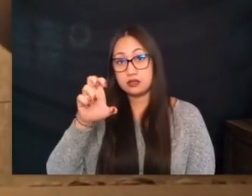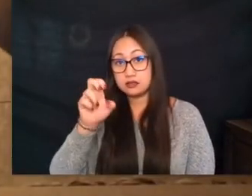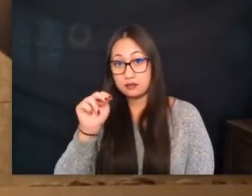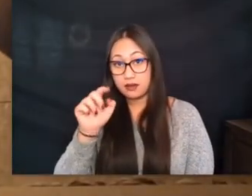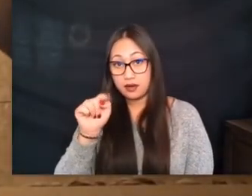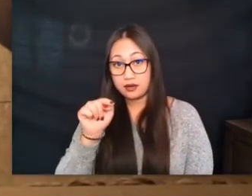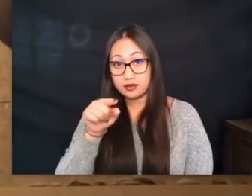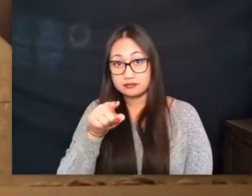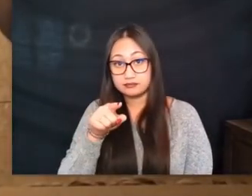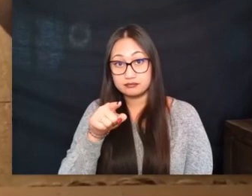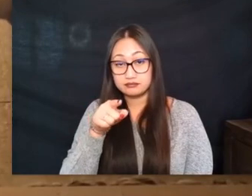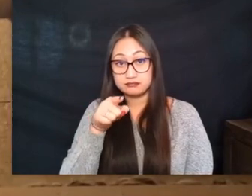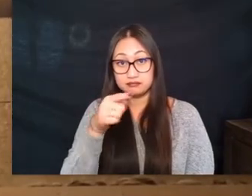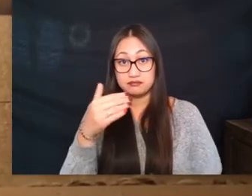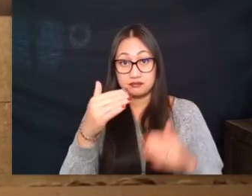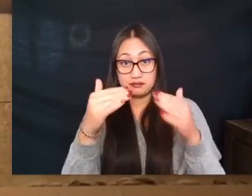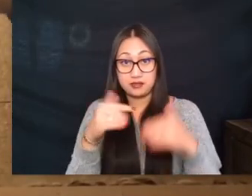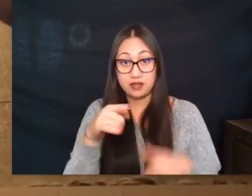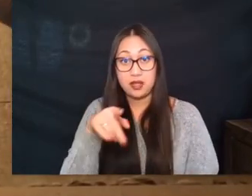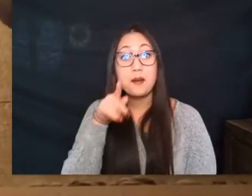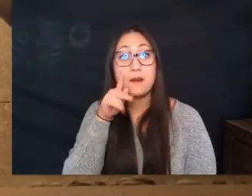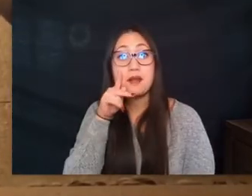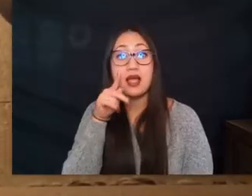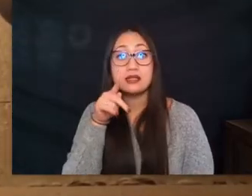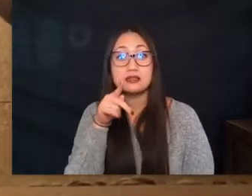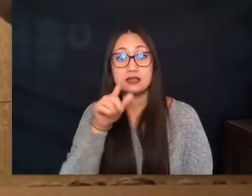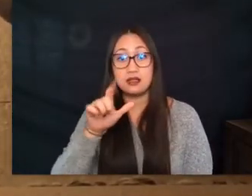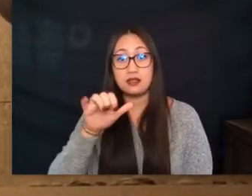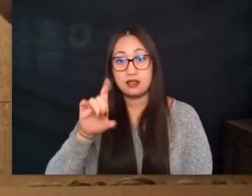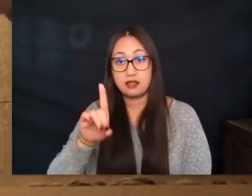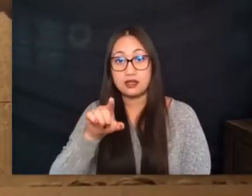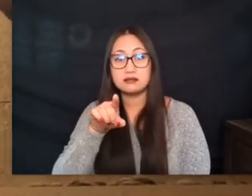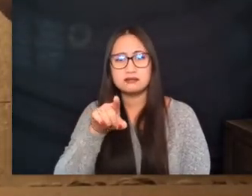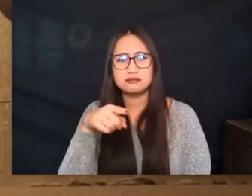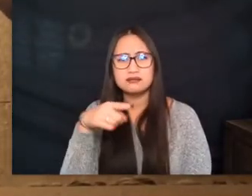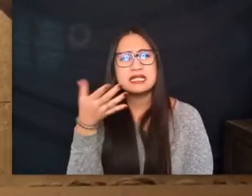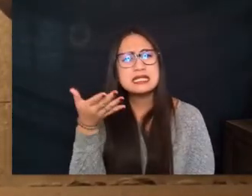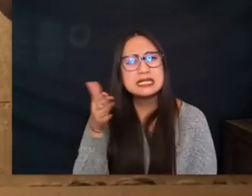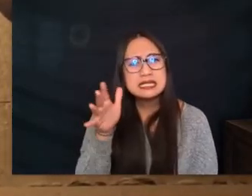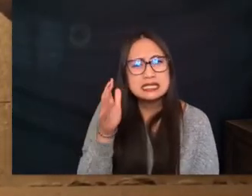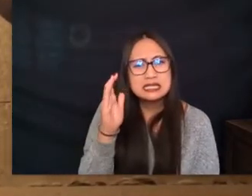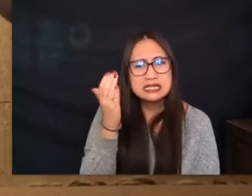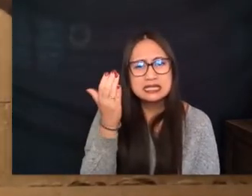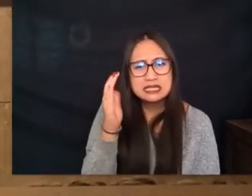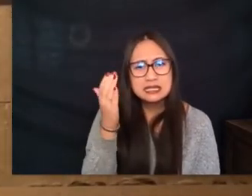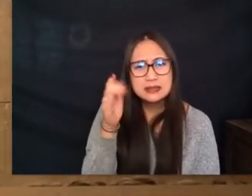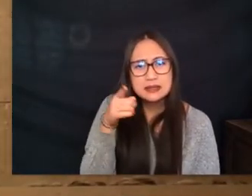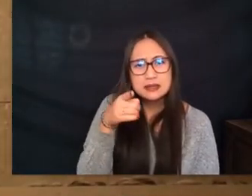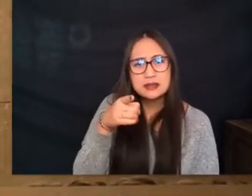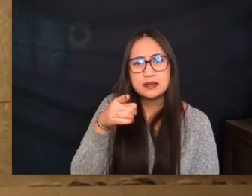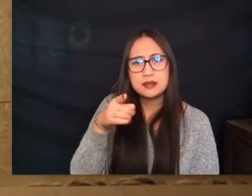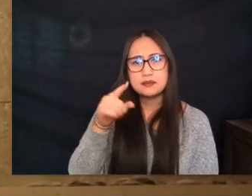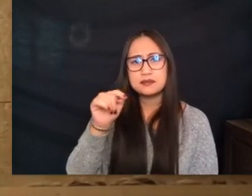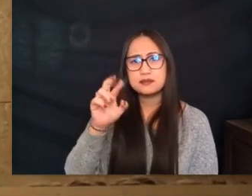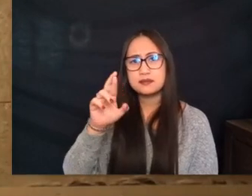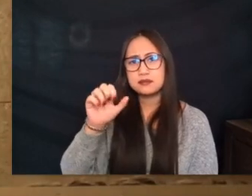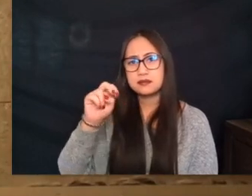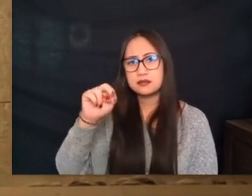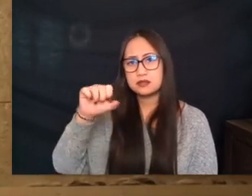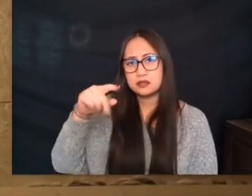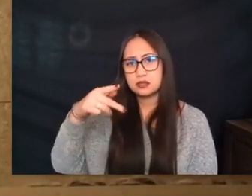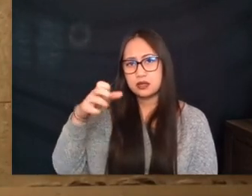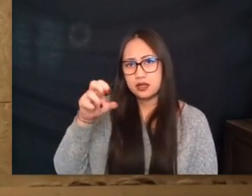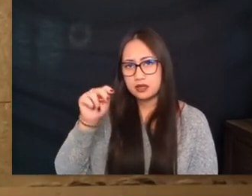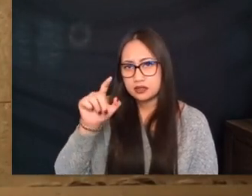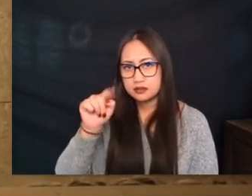Our next object is this plastic lid. Now this plastic lid may look transparent like the clipboard before it, but you'll notice if I put my hand behind it how